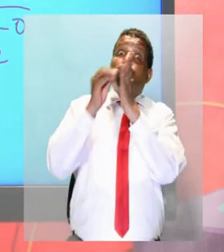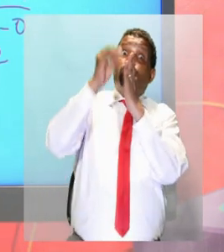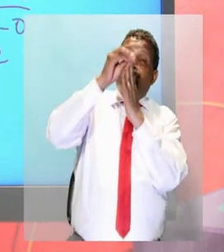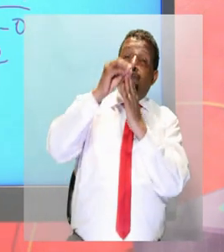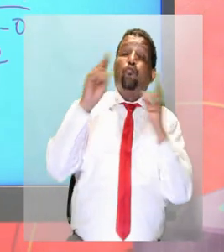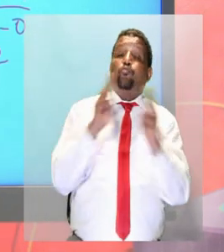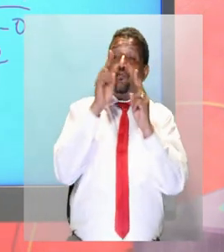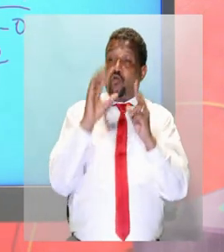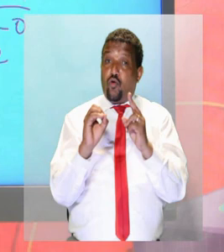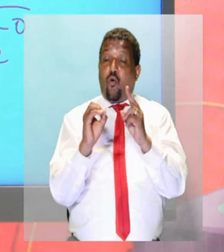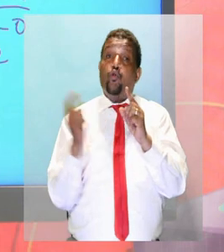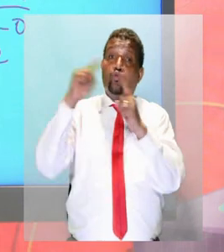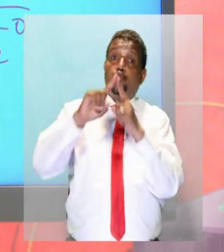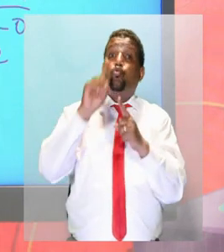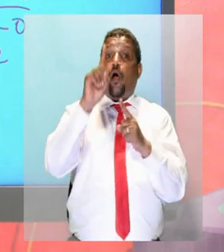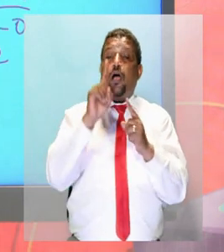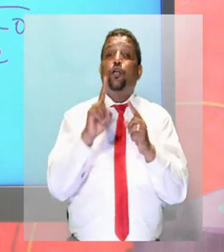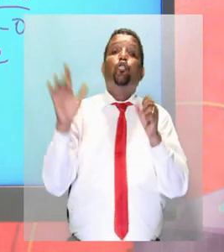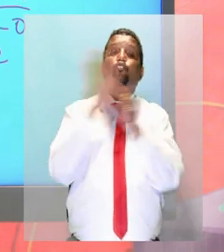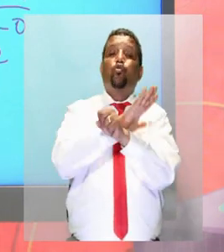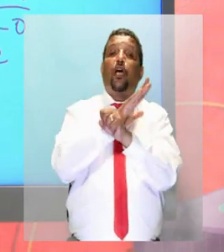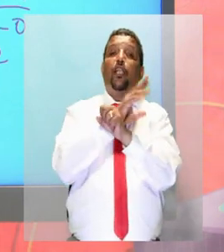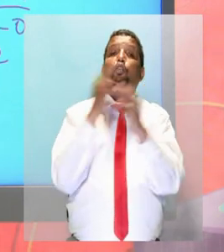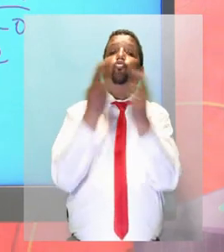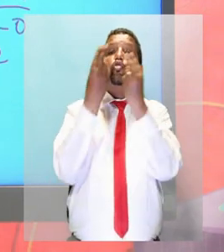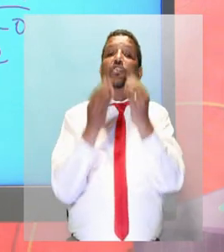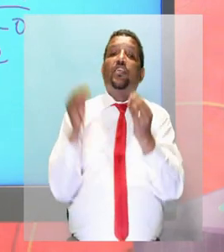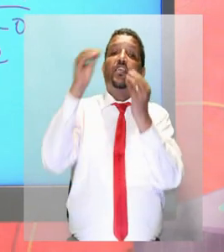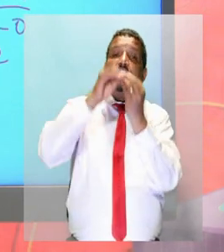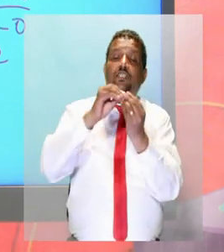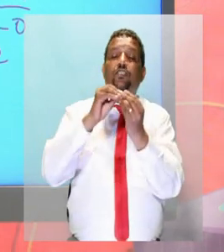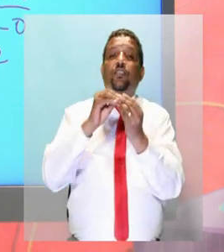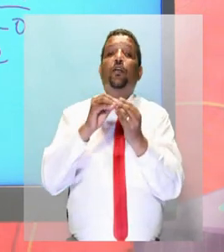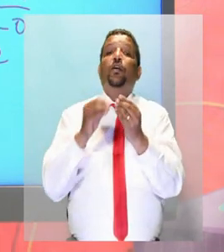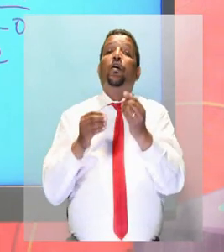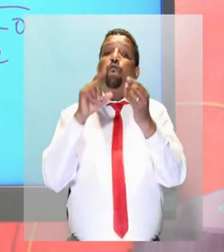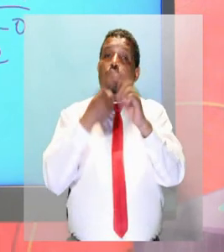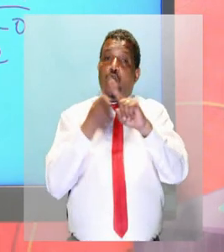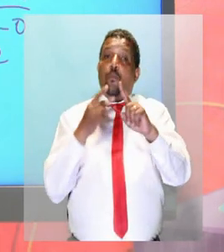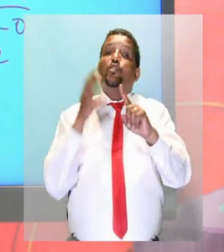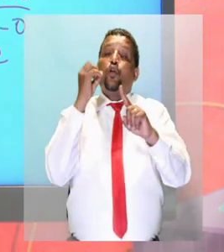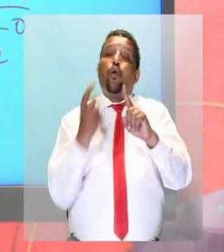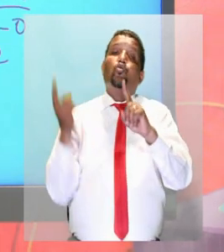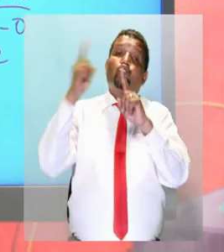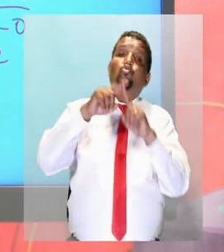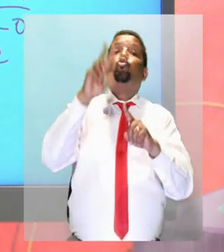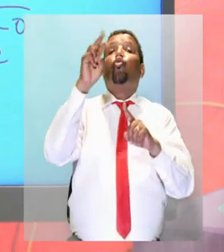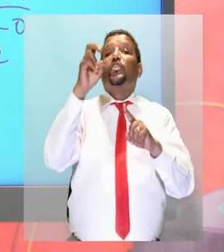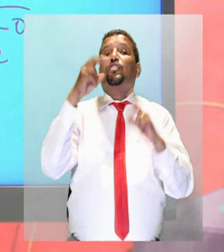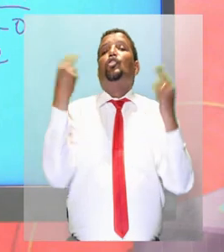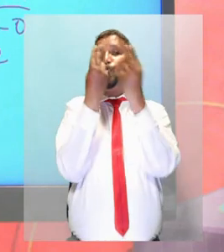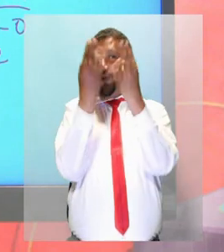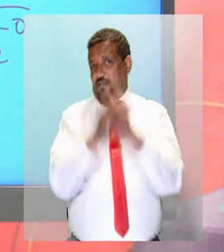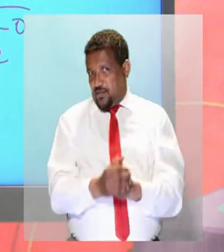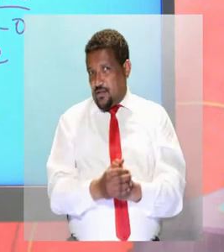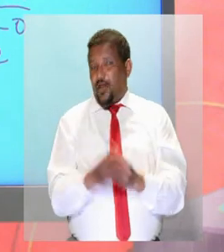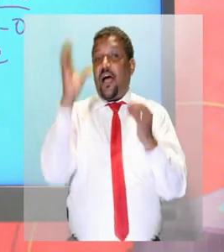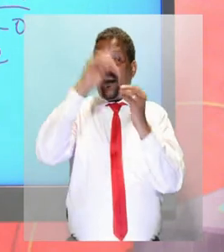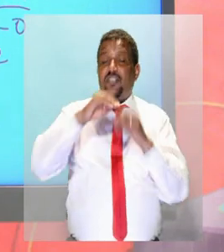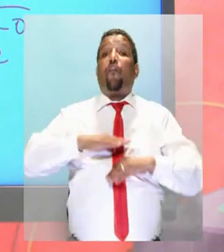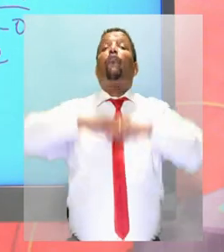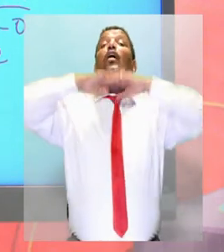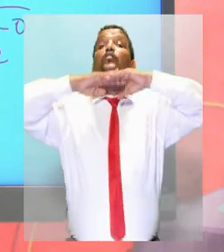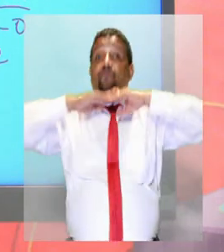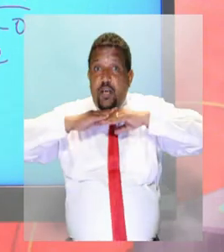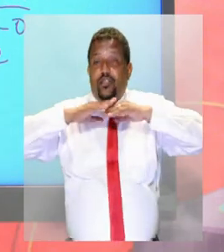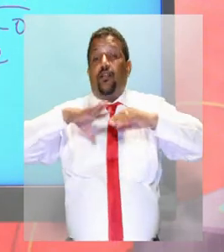from 0 to 1, if the total utility increases from 0 to 20 utils, then the additional satisfaction that we got